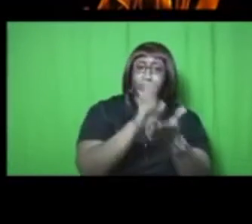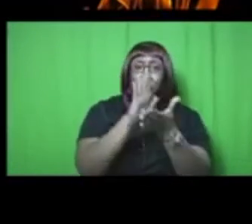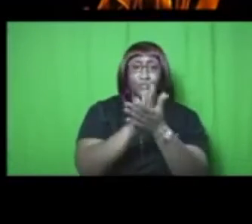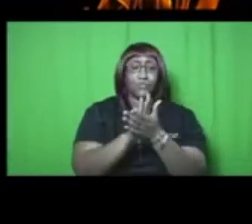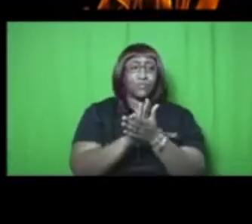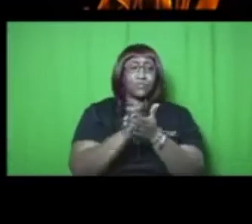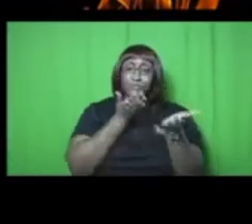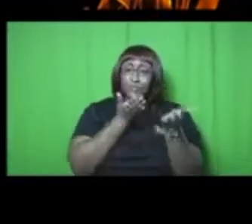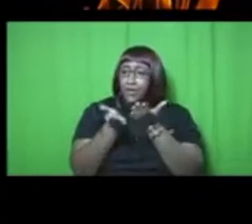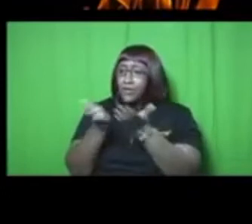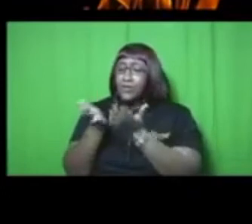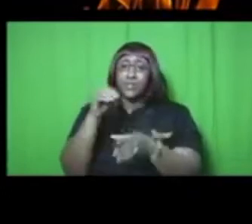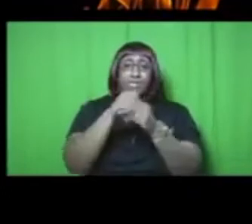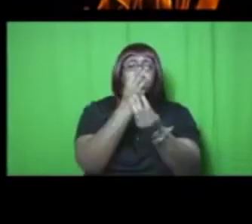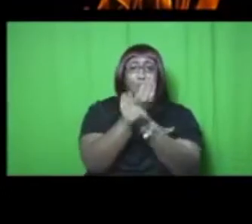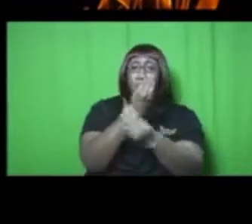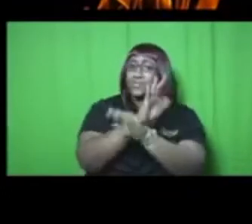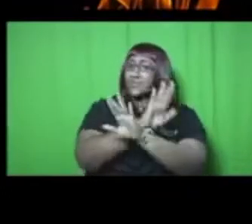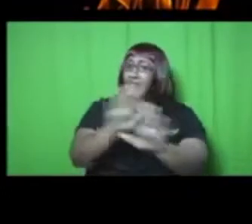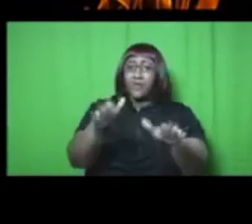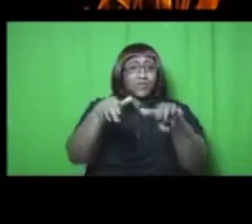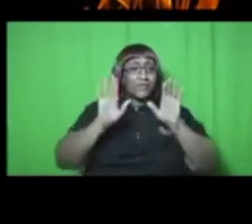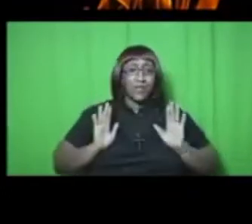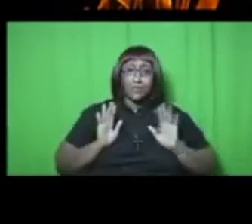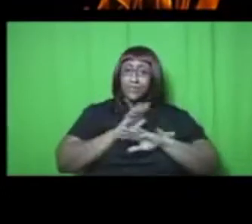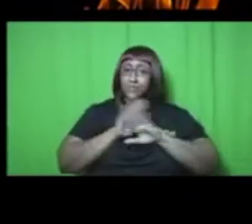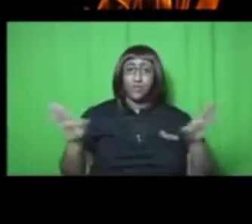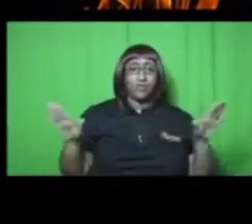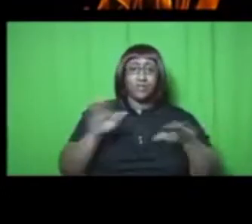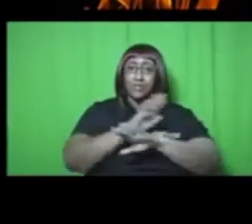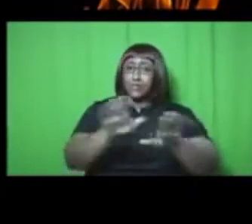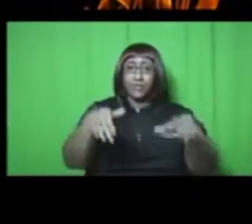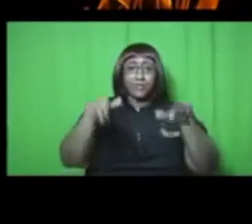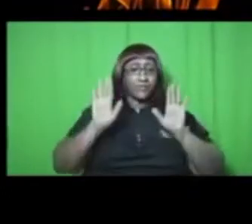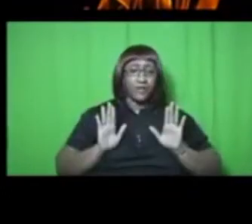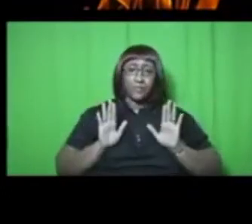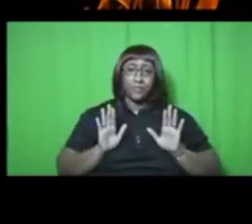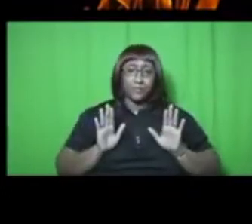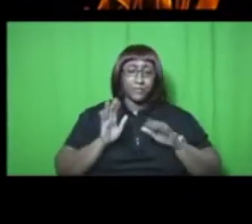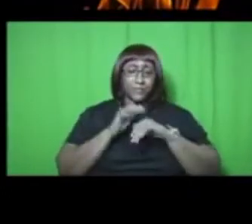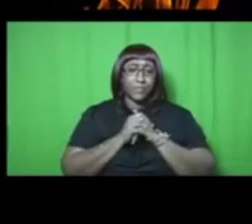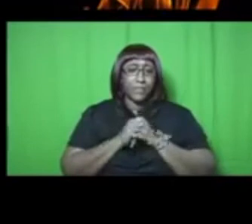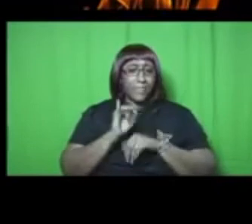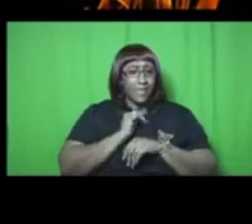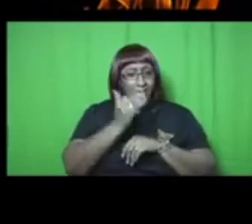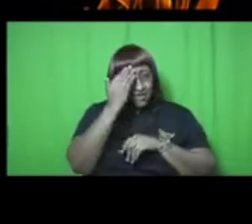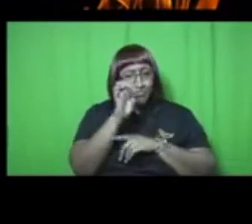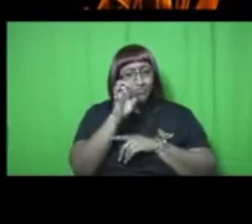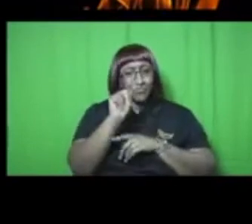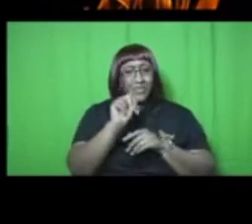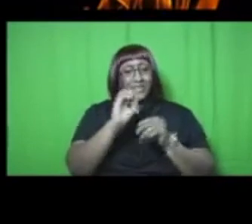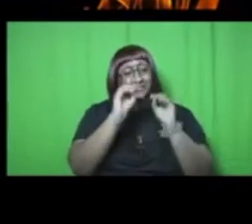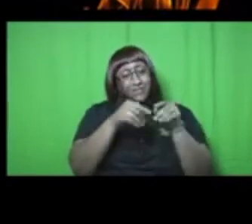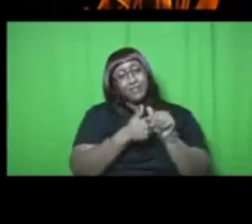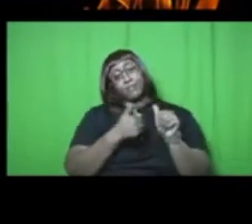and serving in that ministry. Don't give it up. Don't give it up. And I know you've been set back.